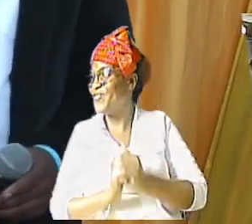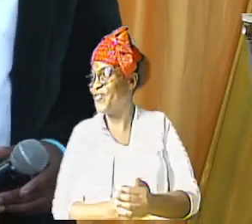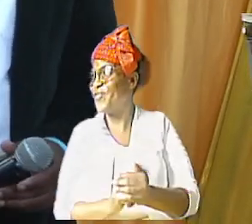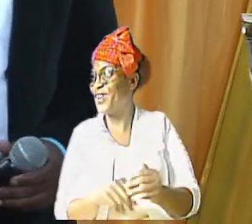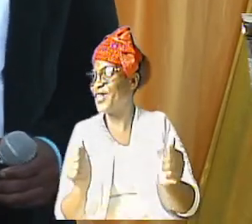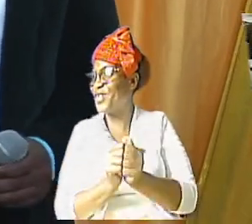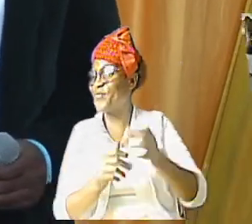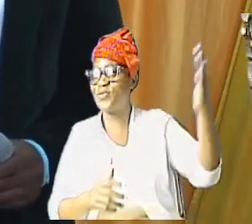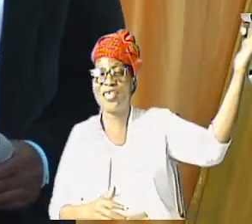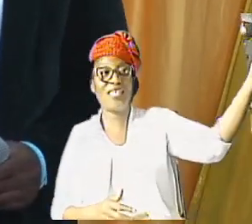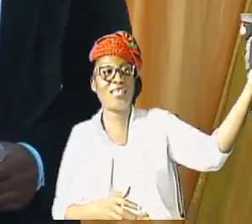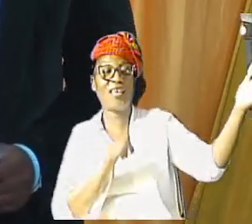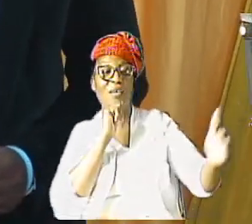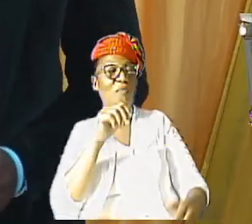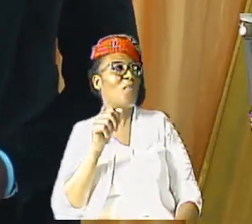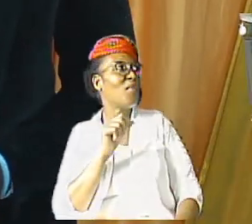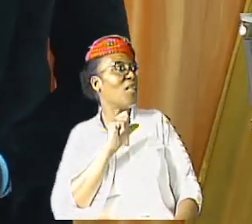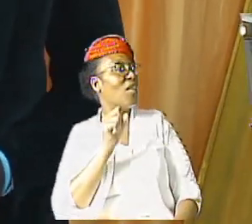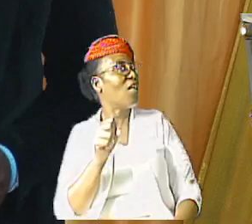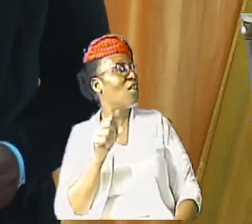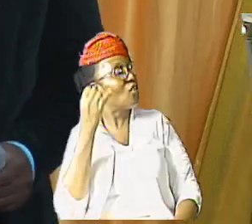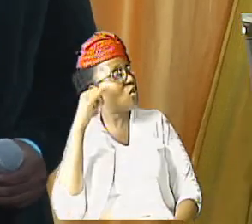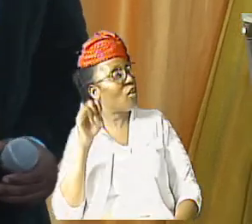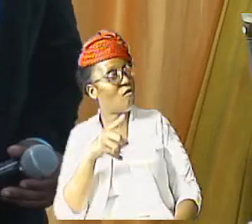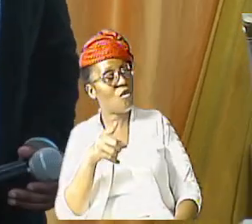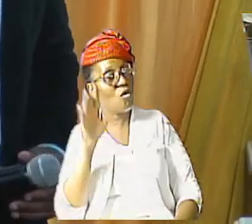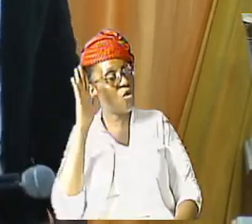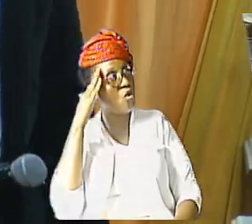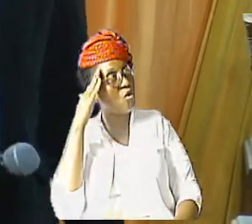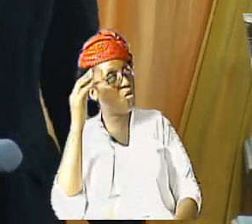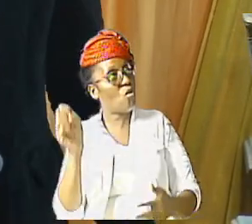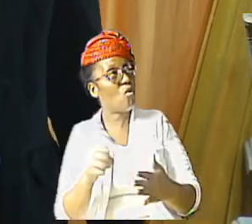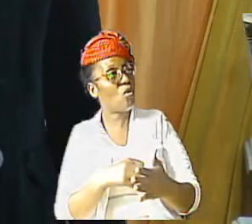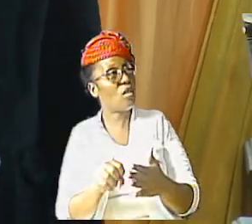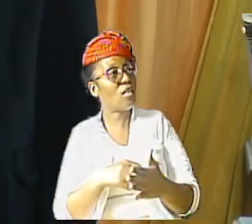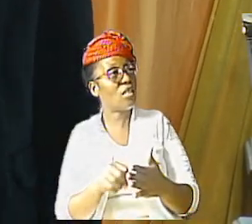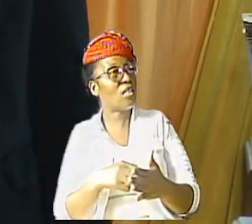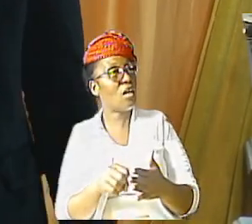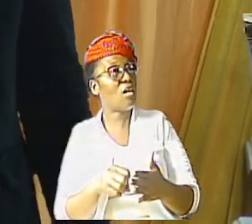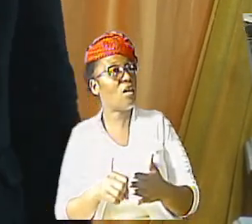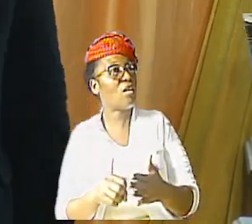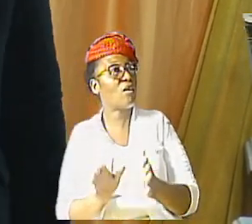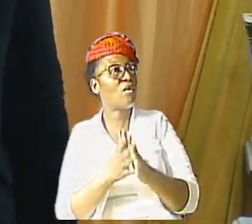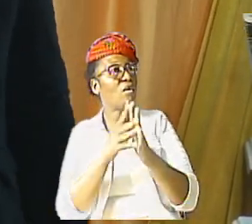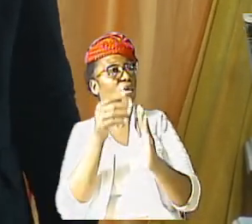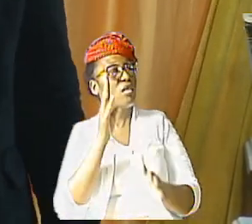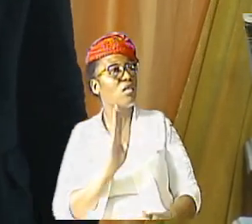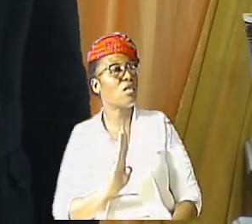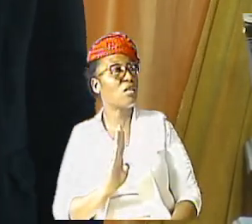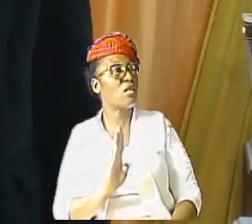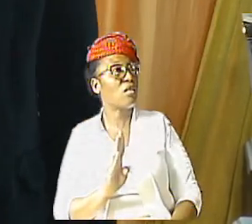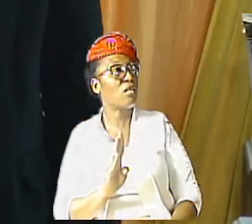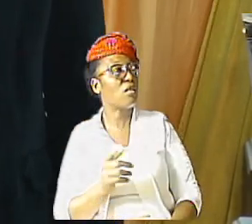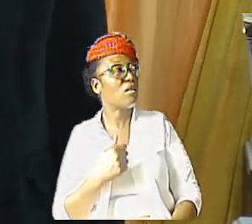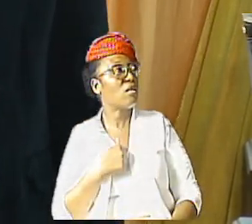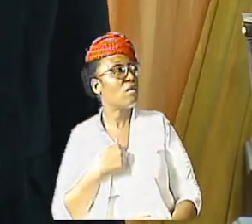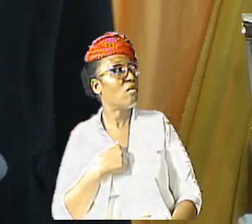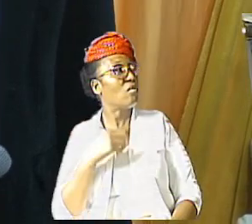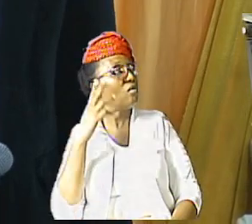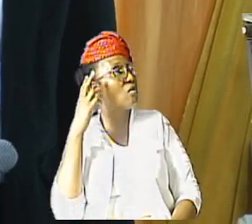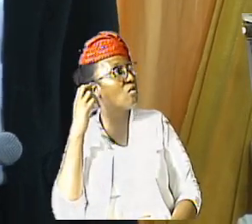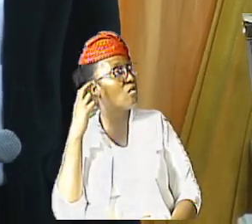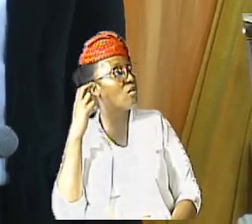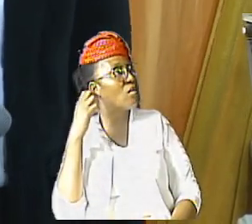us. I'm not sure if you know these songs, but please worship with us. Mighty God, praise God. I hear